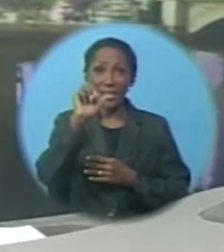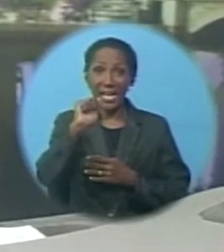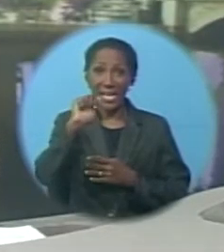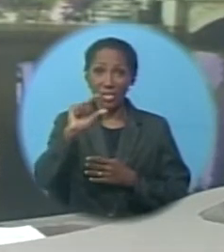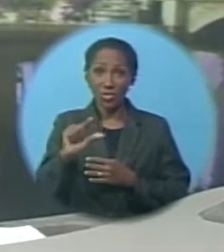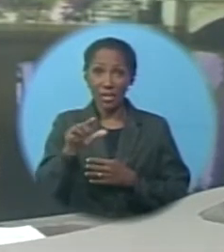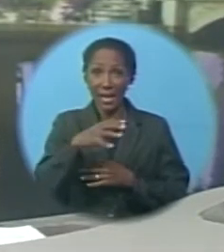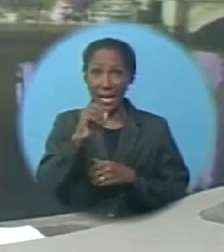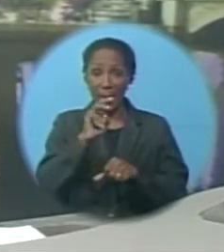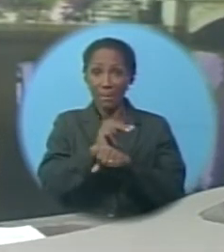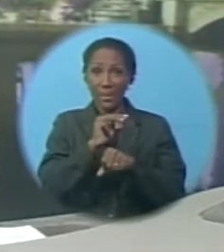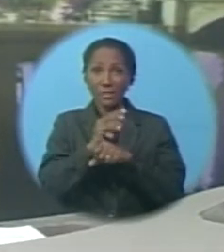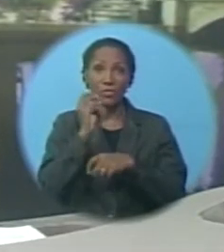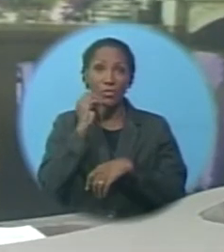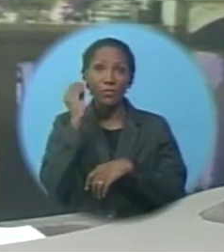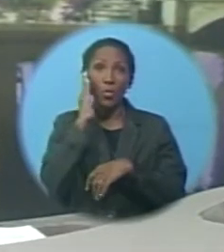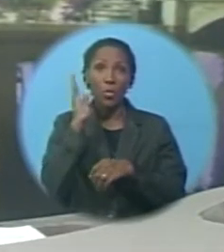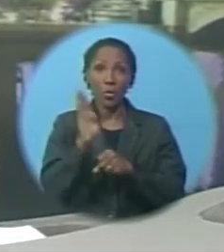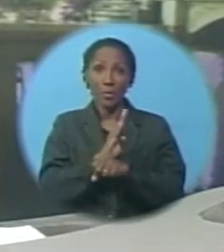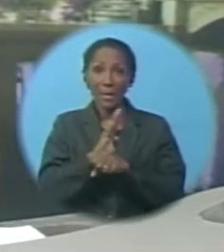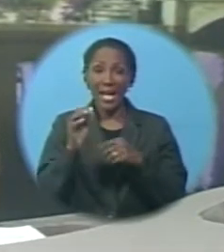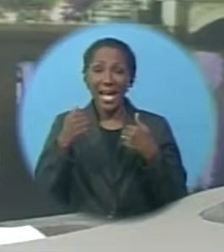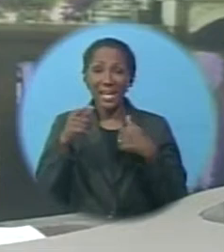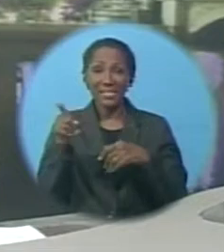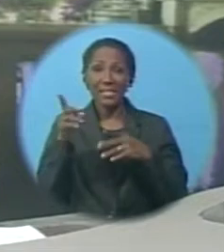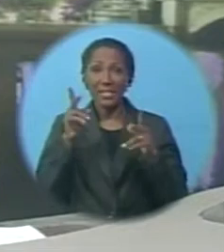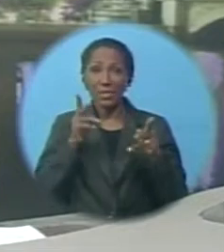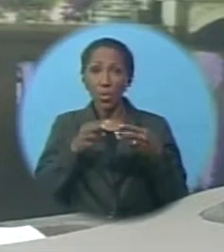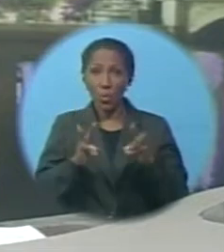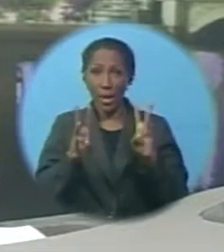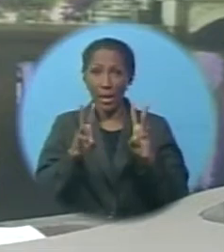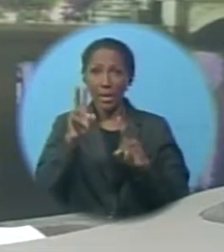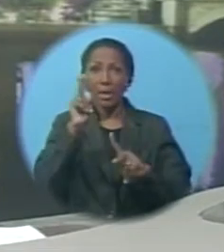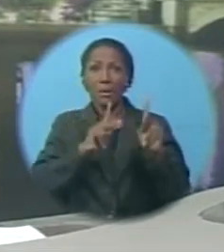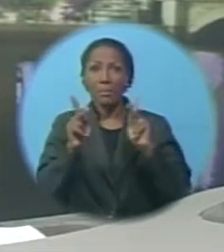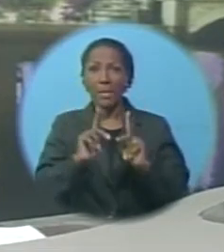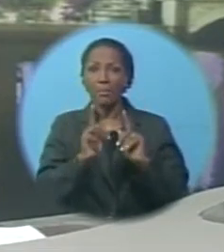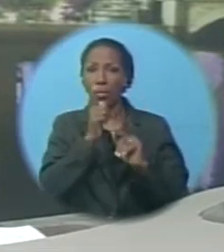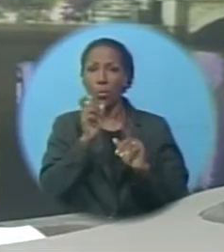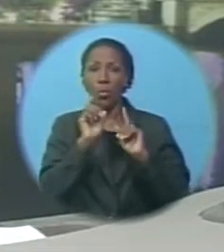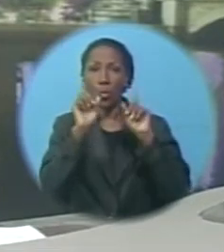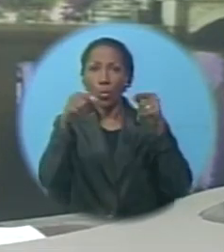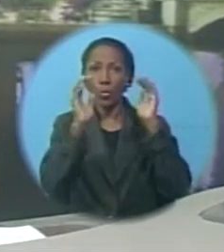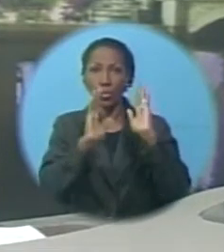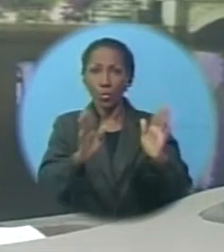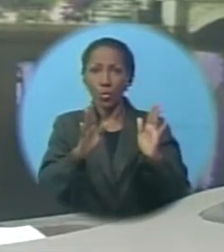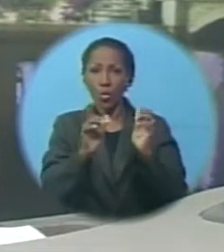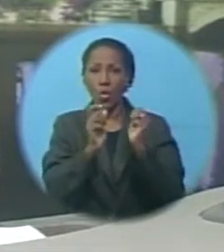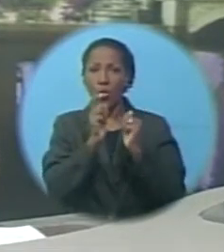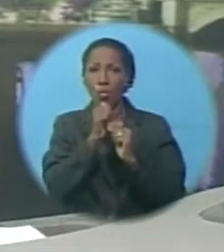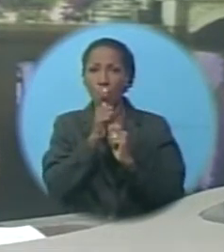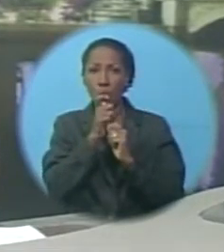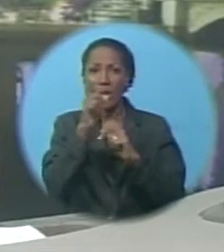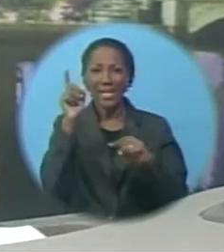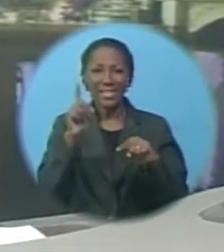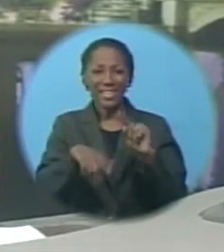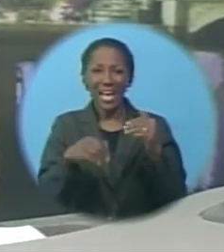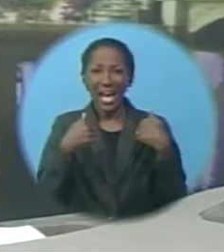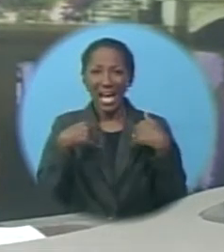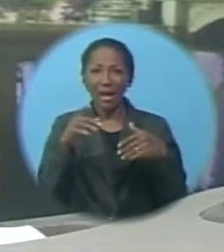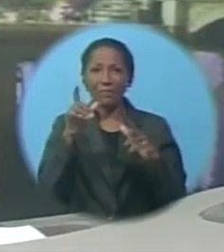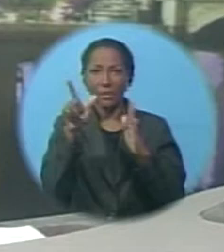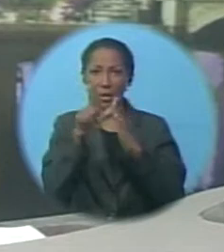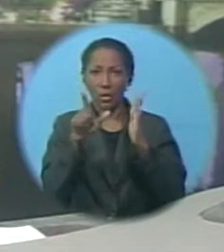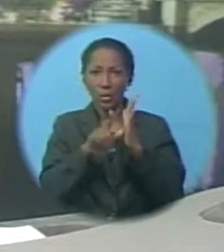General and Minister of Home Affairs has his way, people brought before the courts who cannot afford an attorney will not be allowed